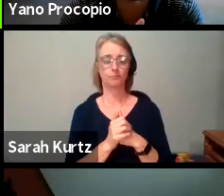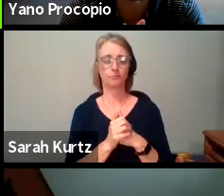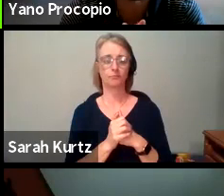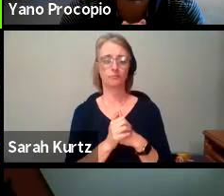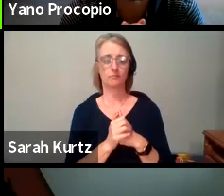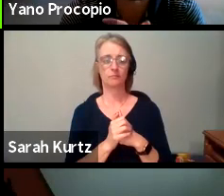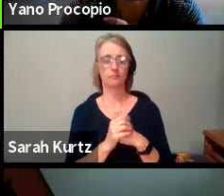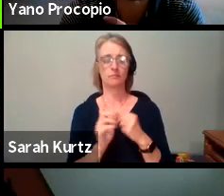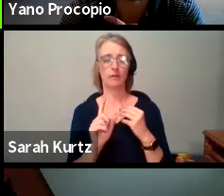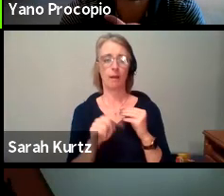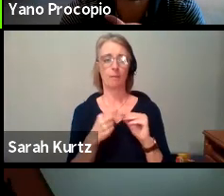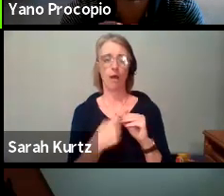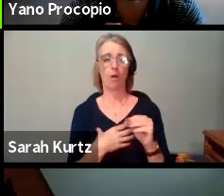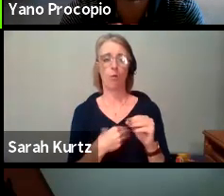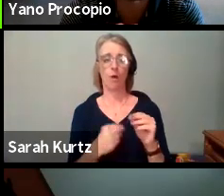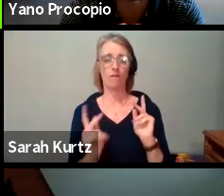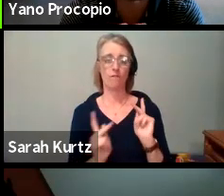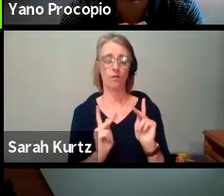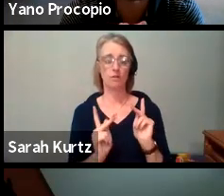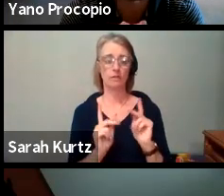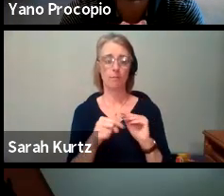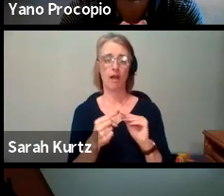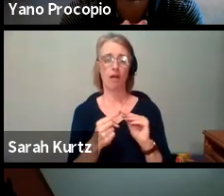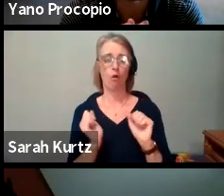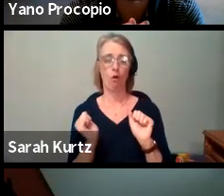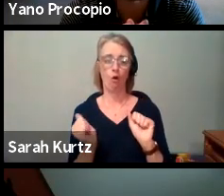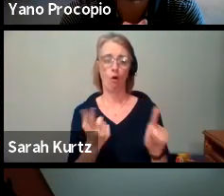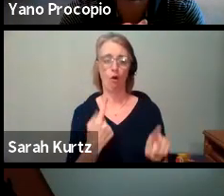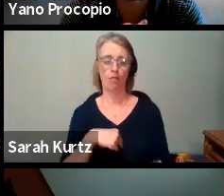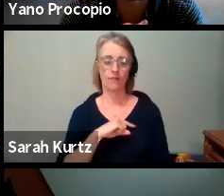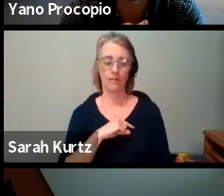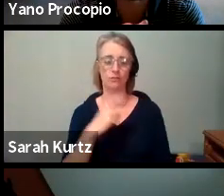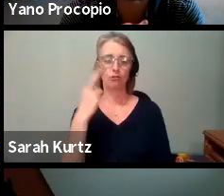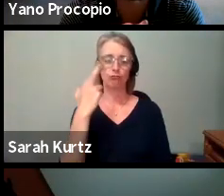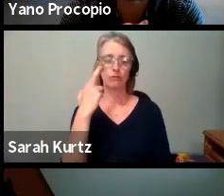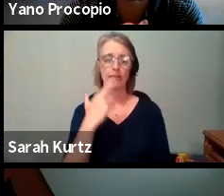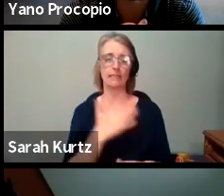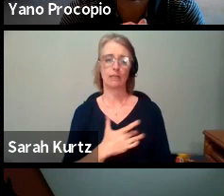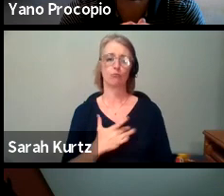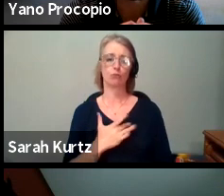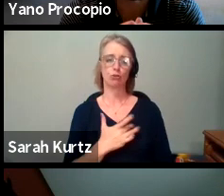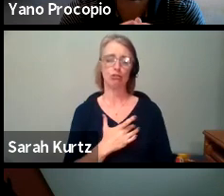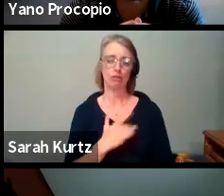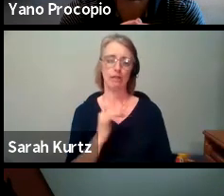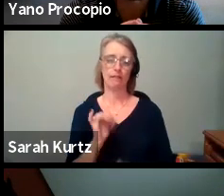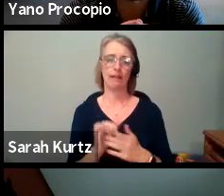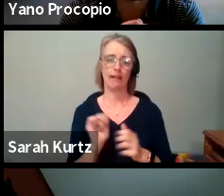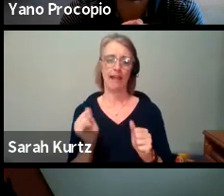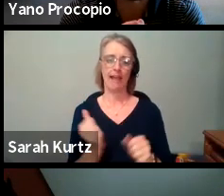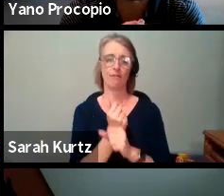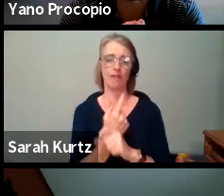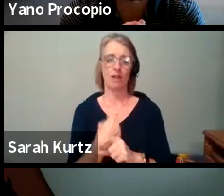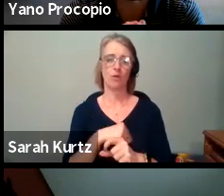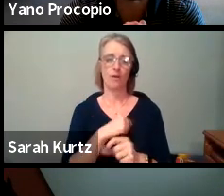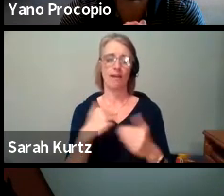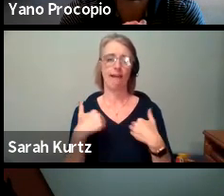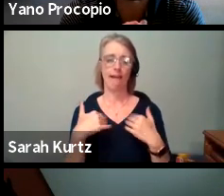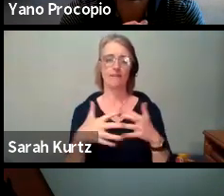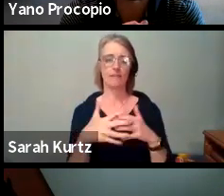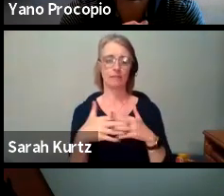about white folks, but it really is about all of us, is to realize and appreciate that everything we have as